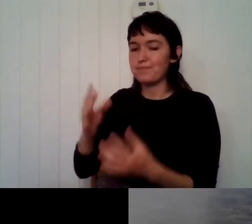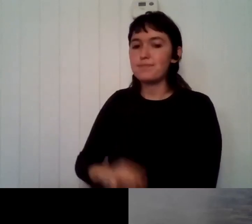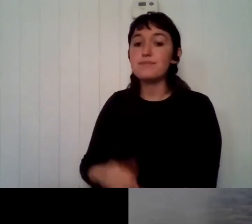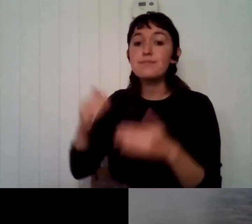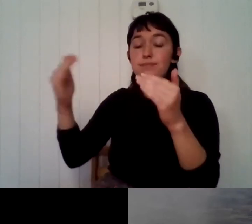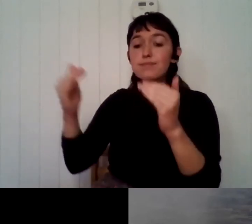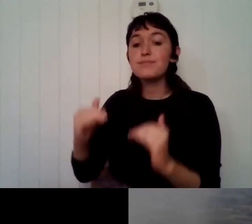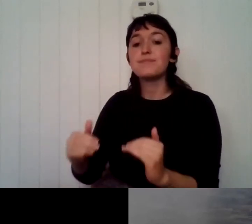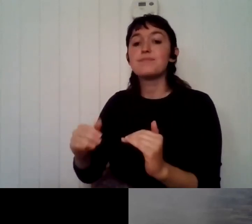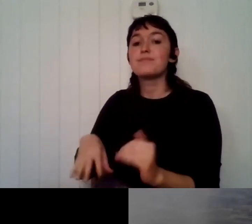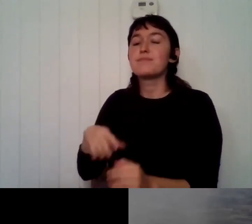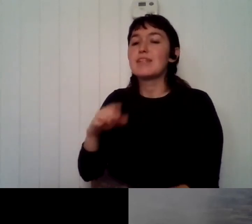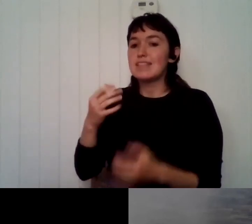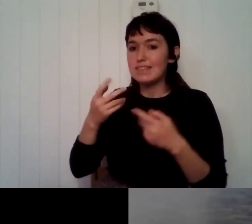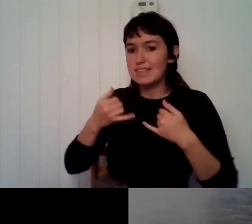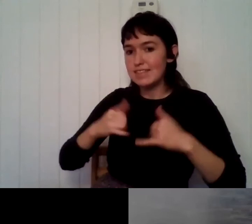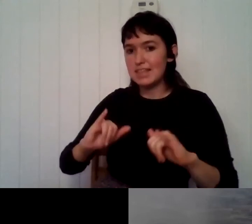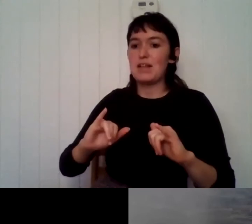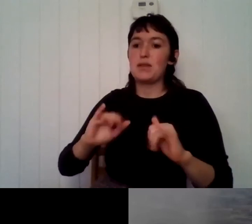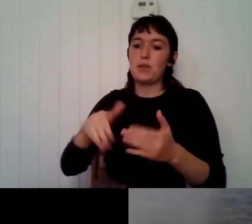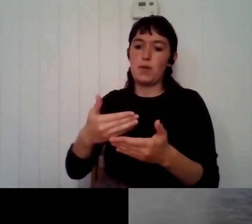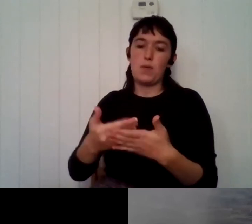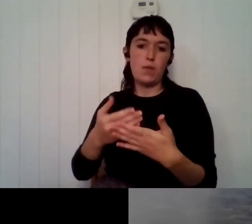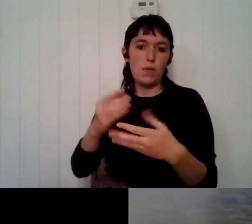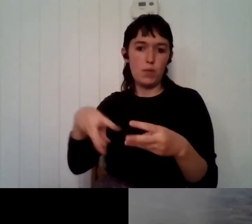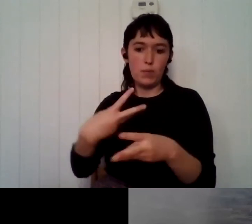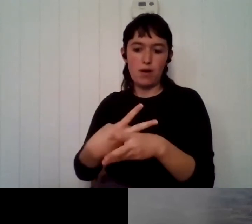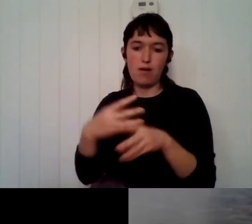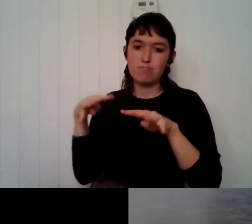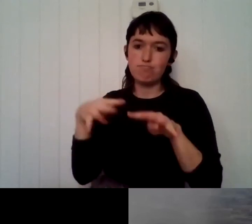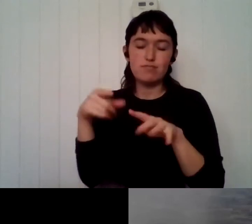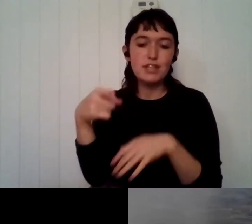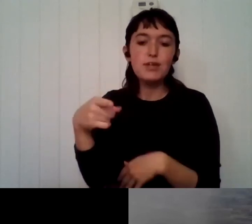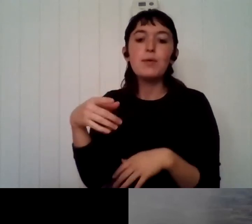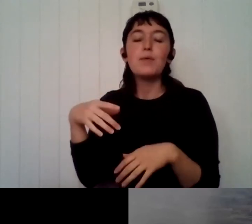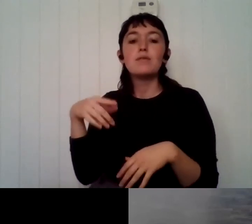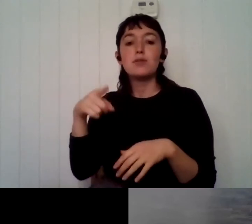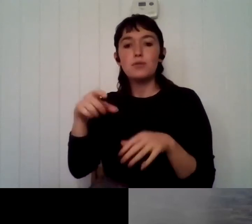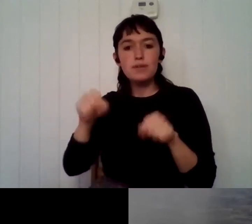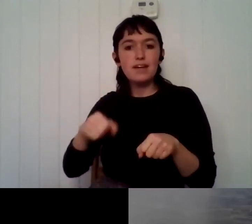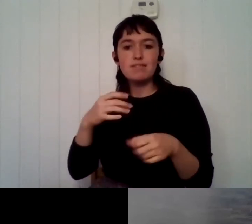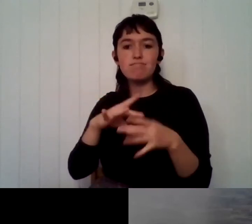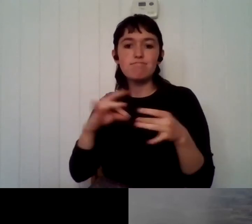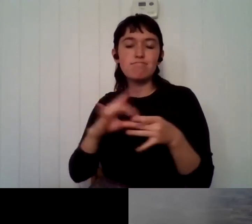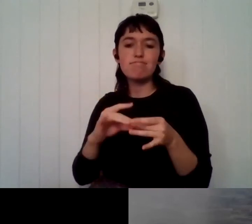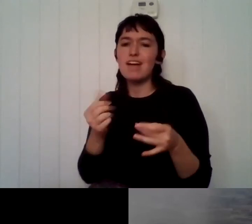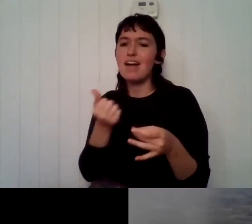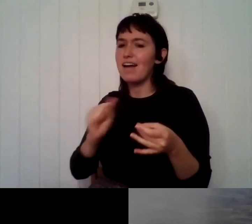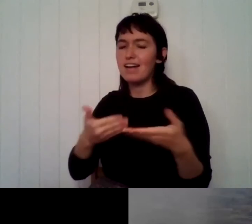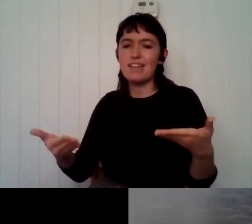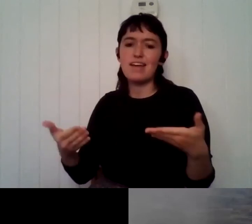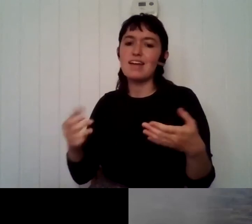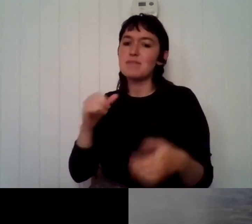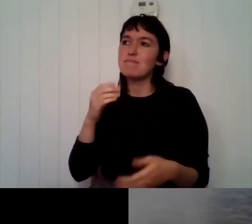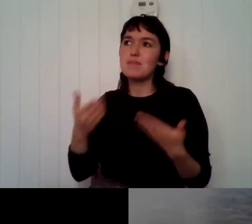and you can tell them something about anything. It can be as silly and insignificant, like my favorite book is this, or it can be big picture